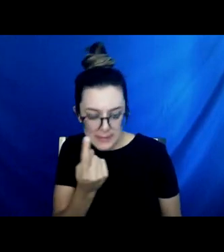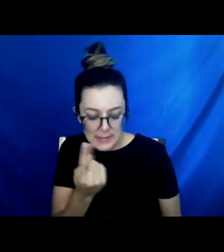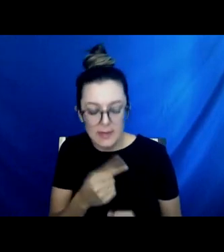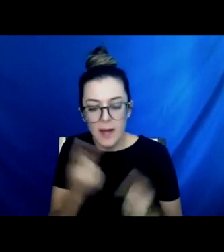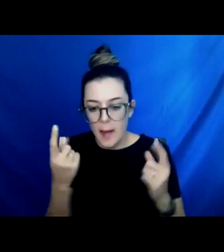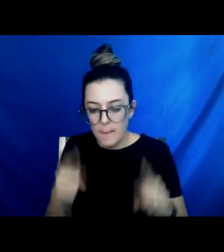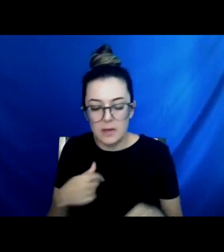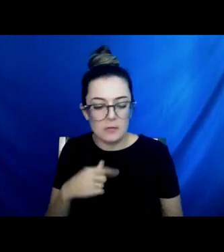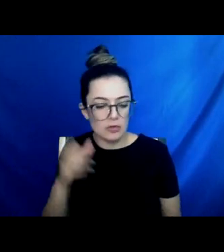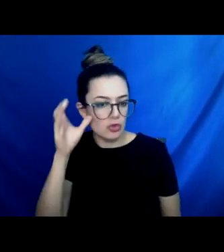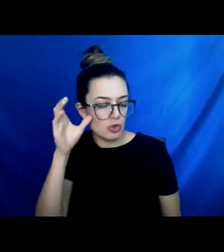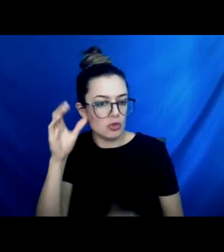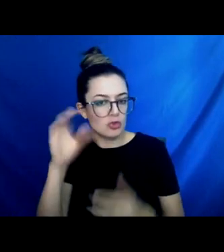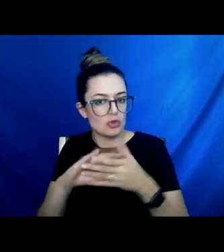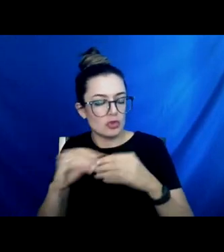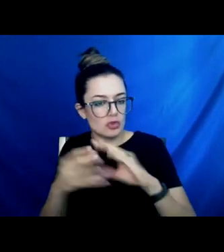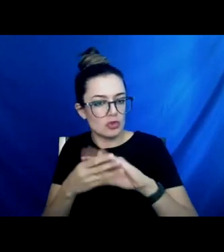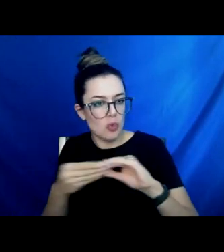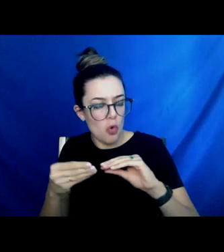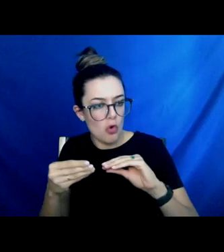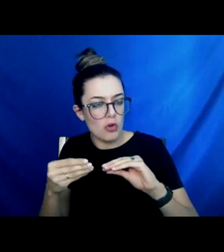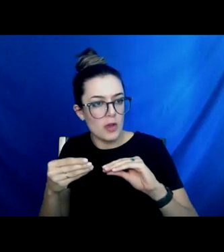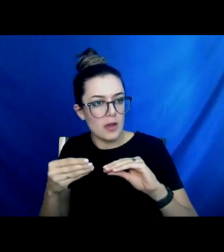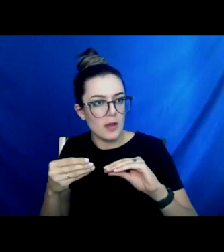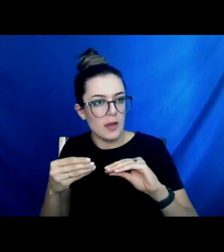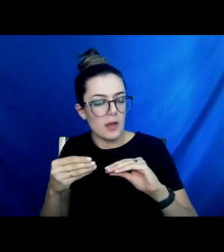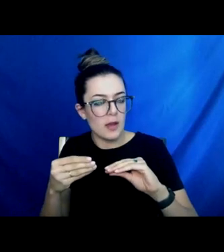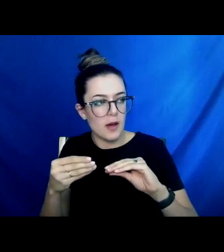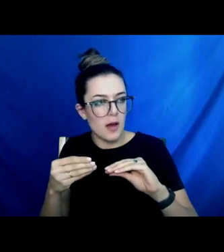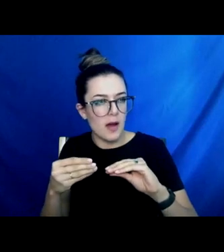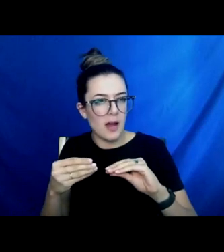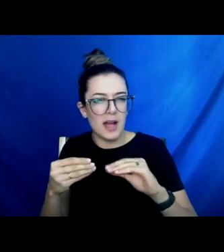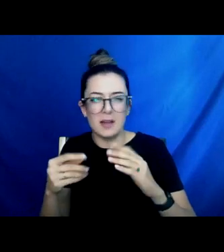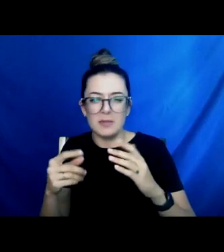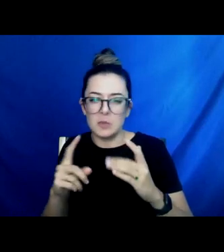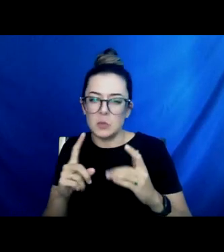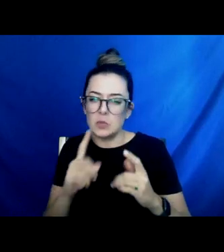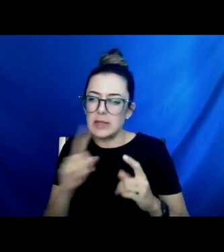about, and it was a second or third hand story about, excuse me,